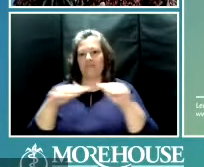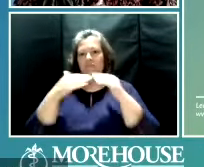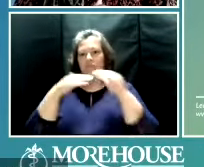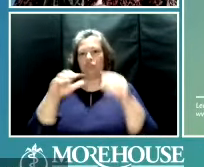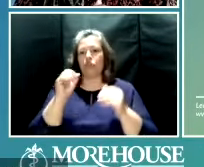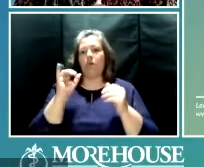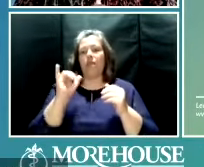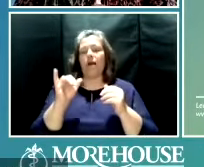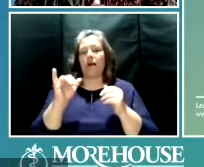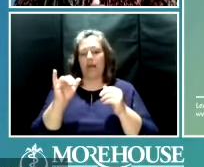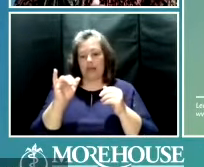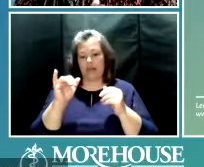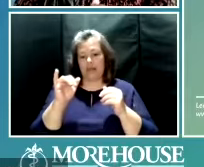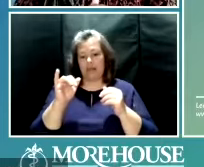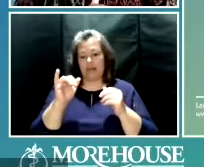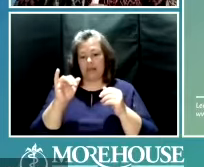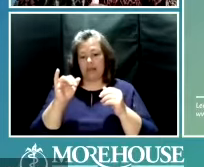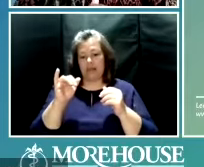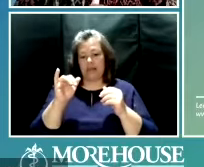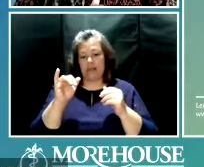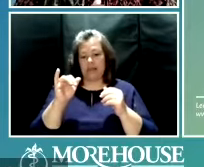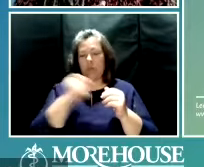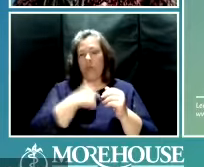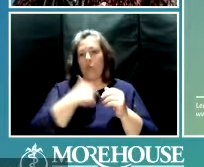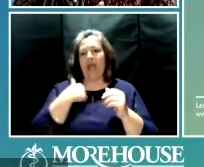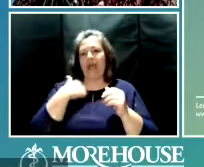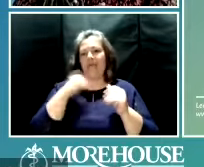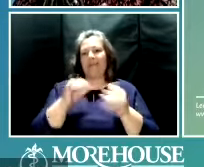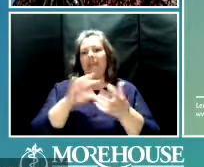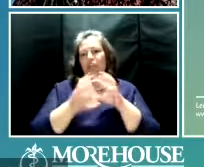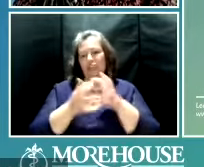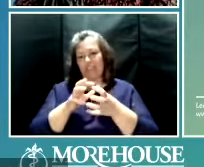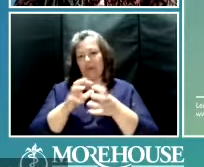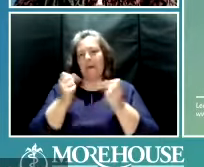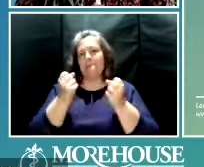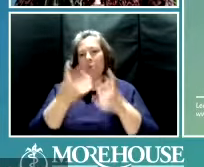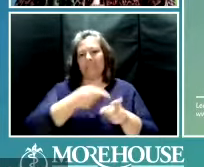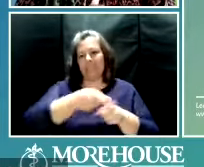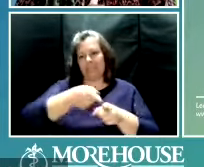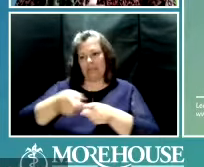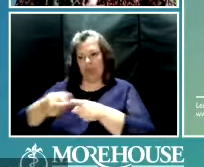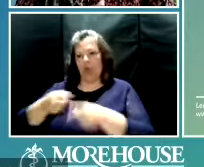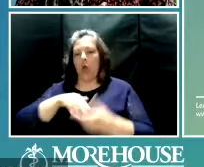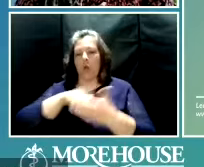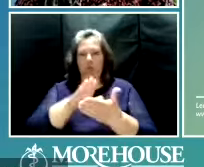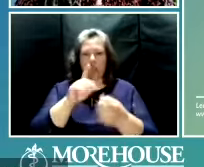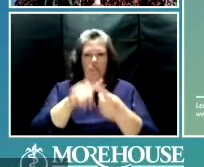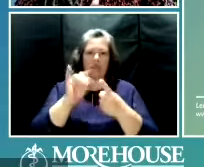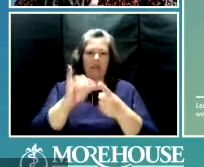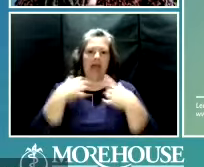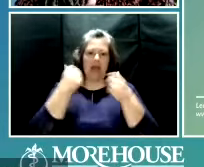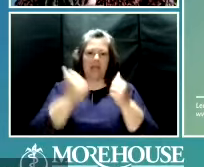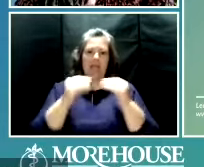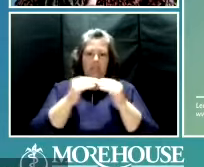way, there is an intersectional and multidisciplinary approach towards health equity. We know that this